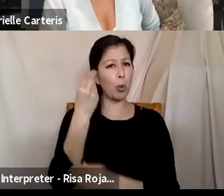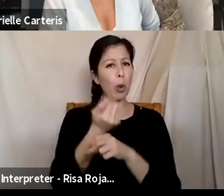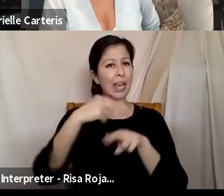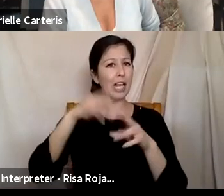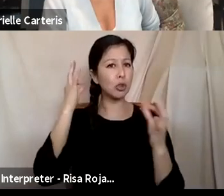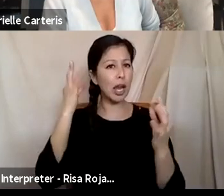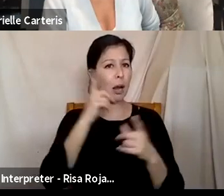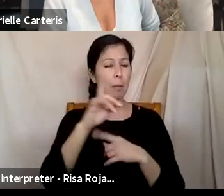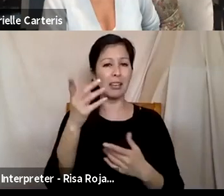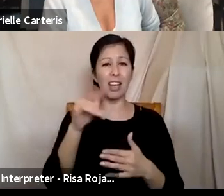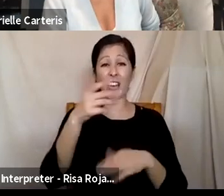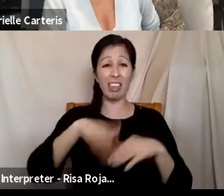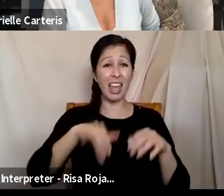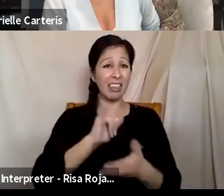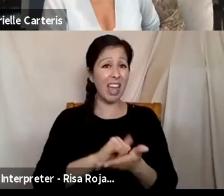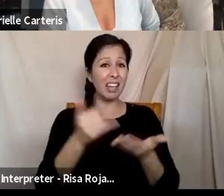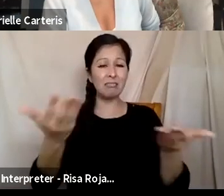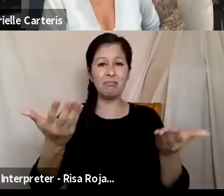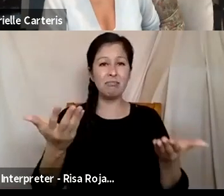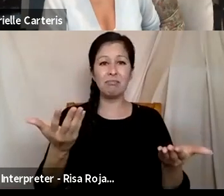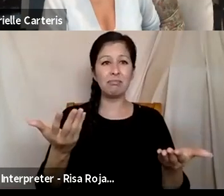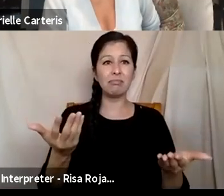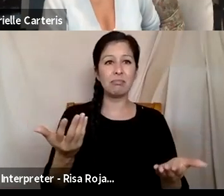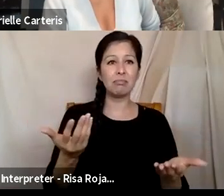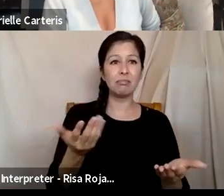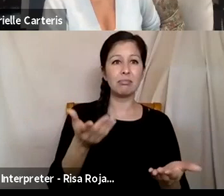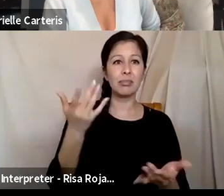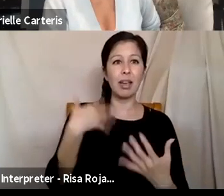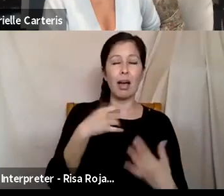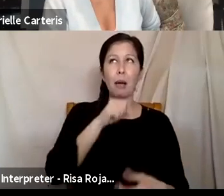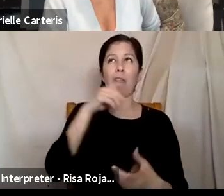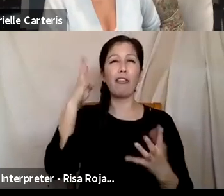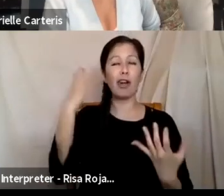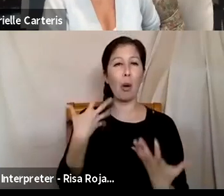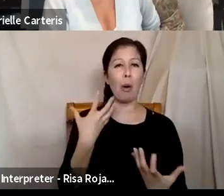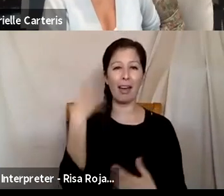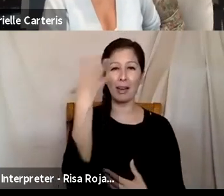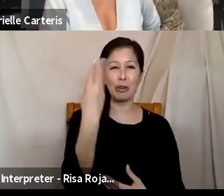that, no. Or blow dryer. Oh, to have a curl would be so beautiful.